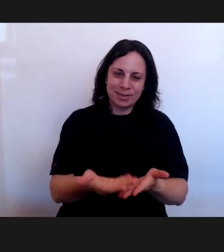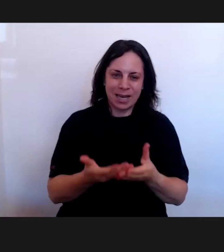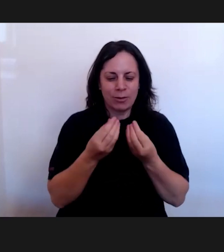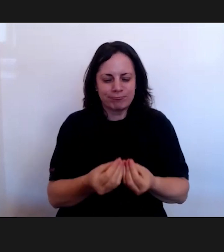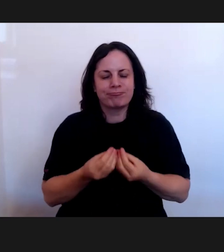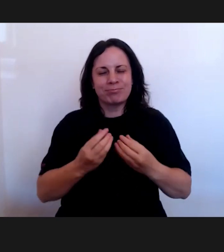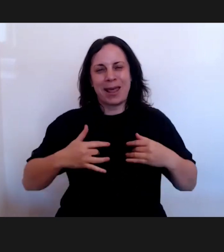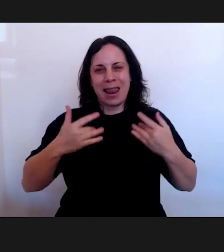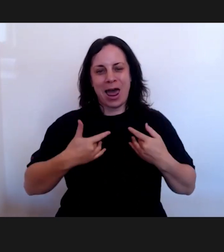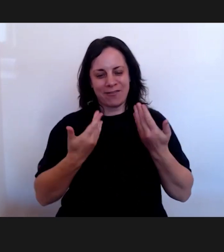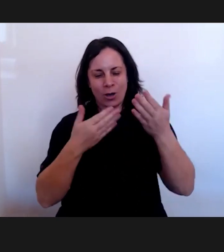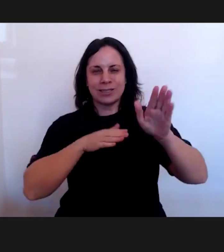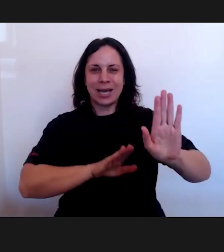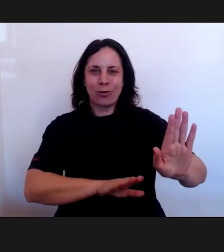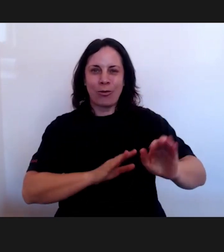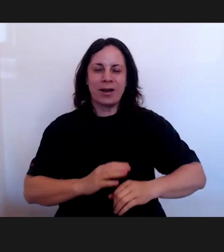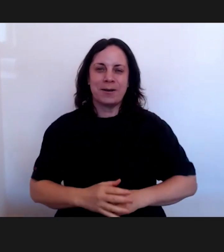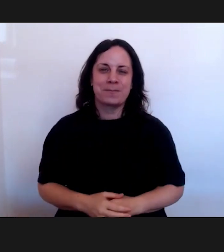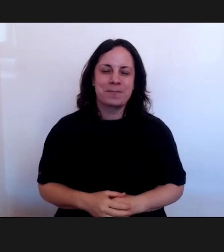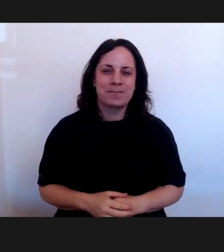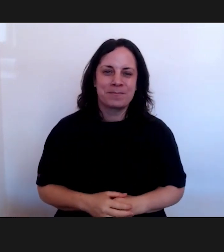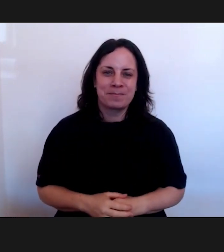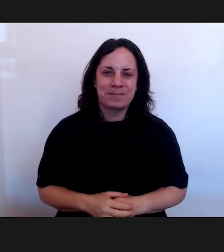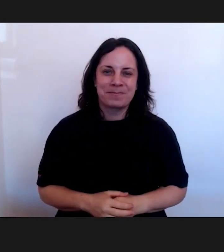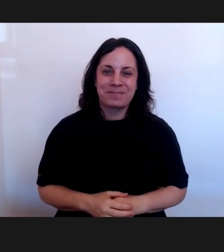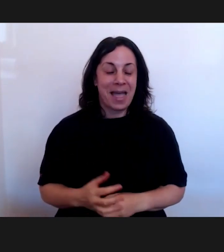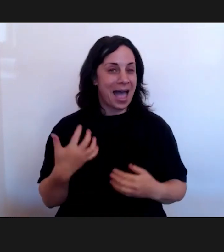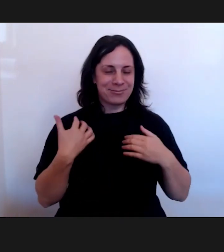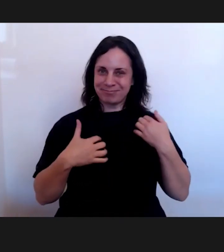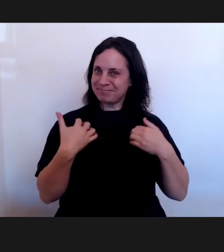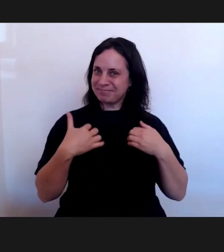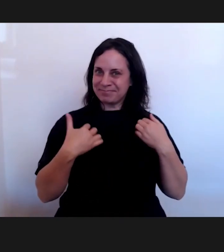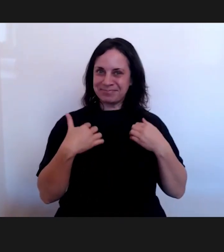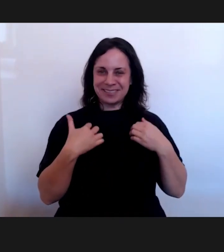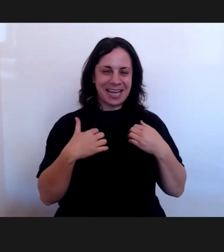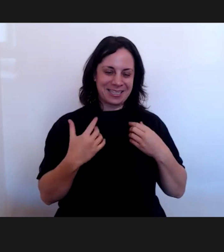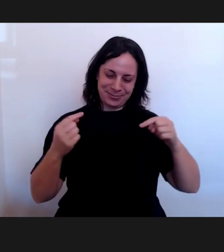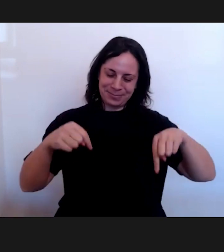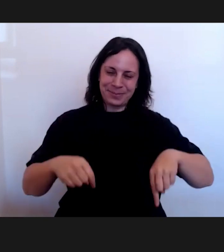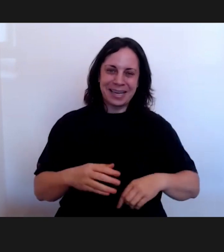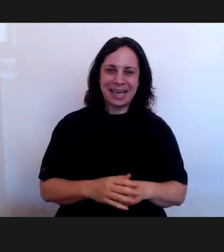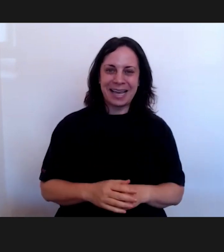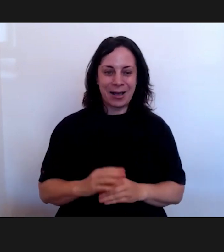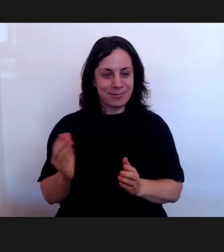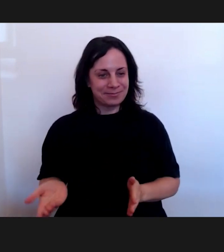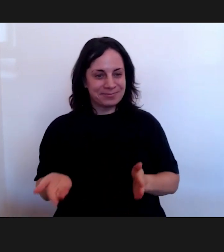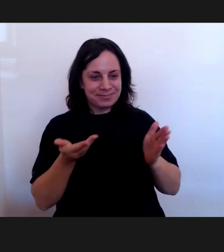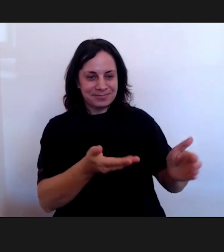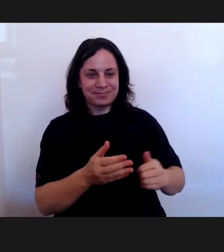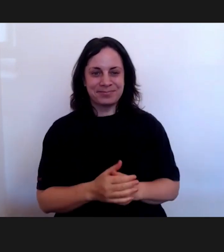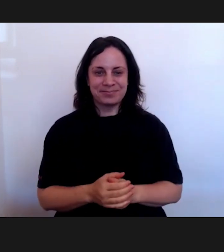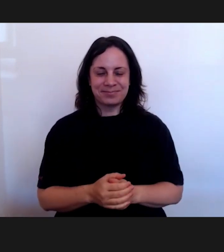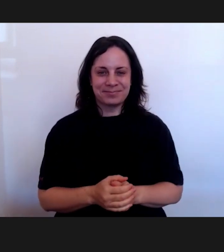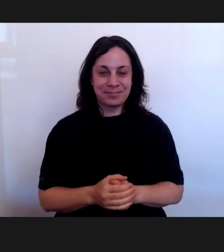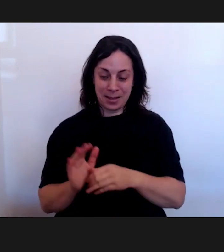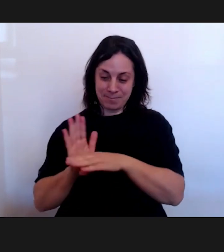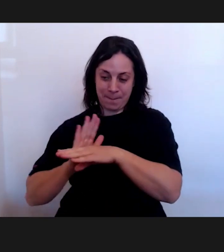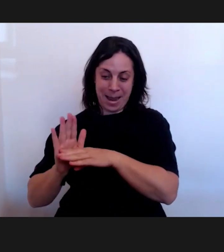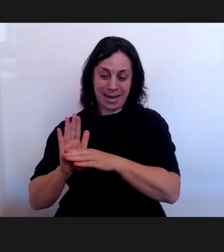Aotearoa. So yeah, I'm really excited to be here today. So I'll pass it to my fellow